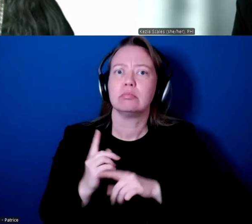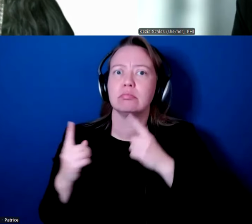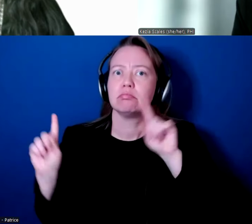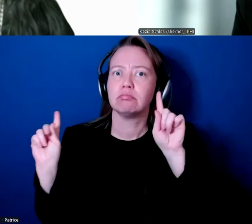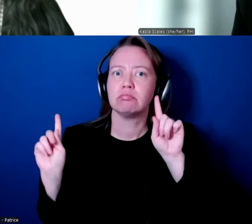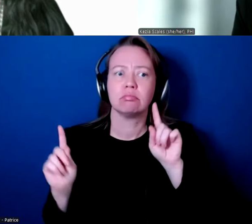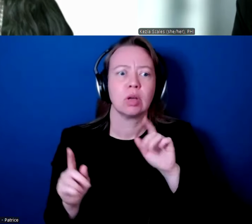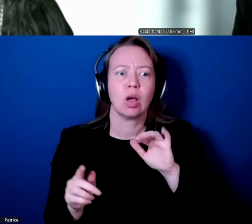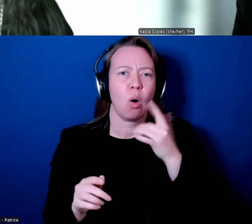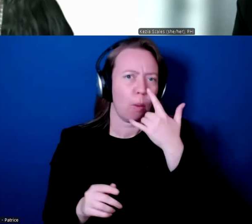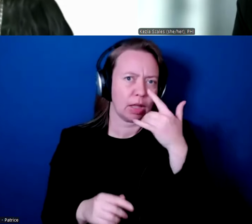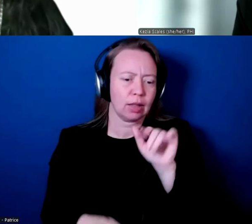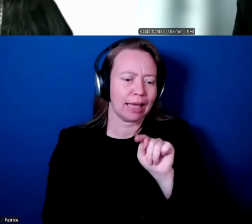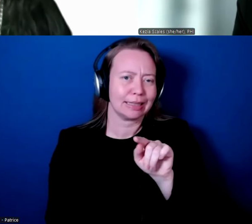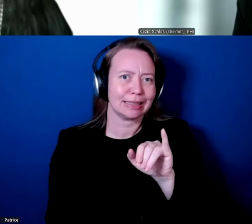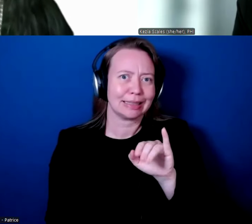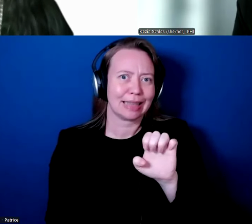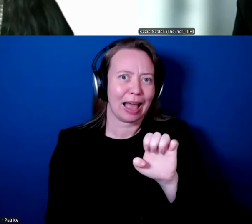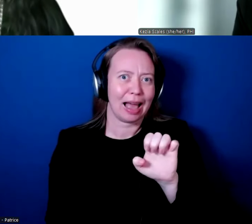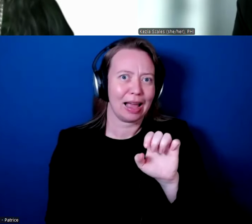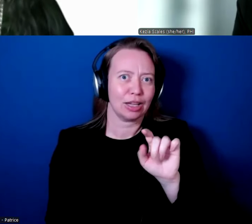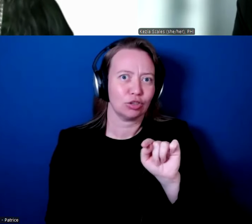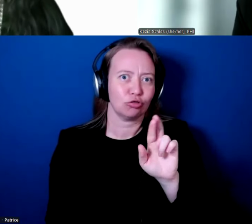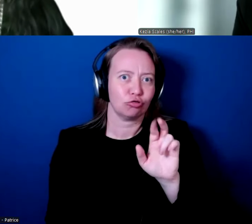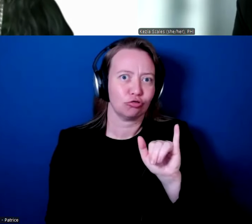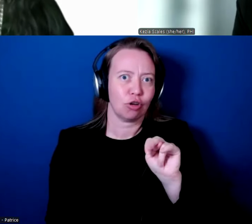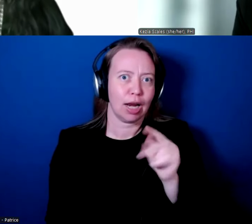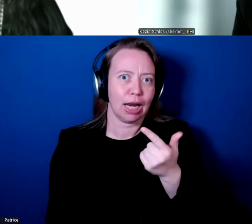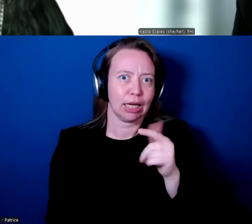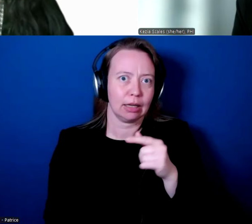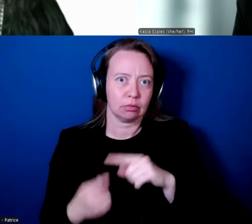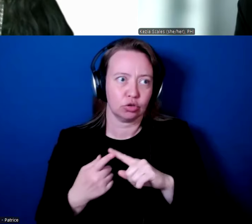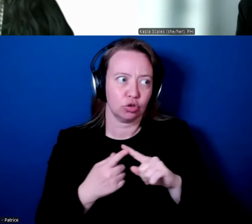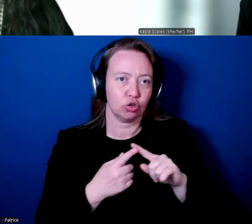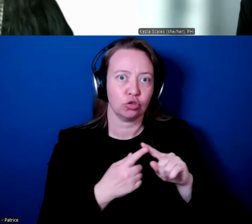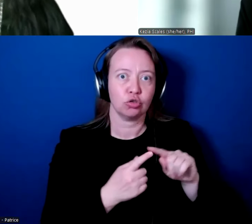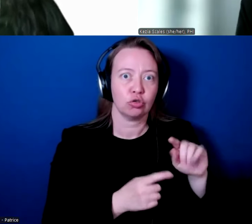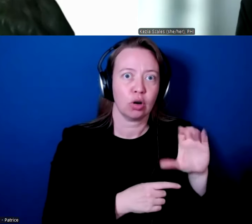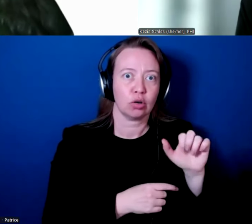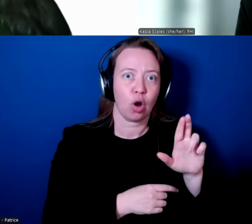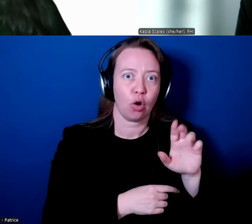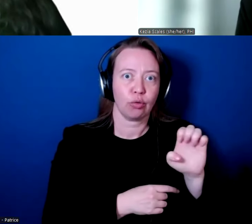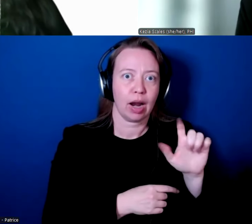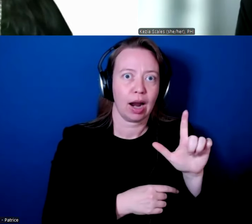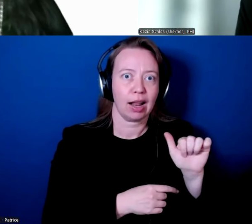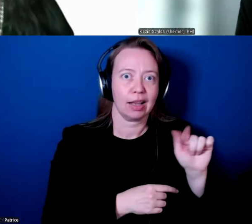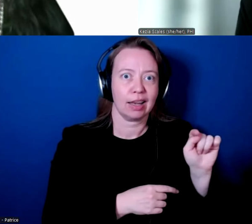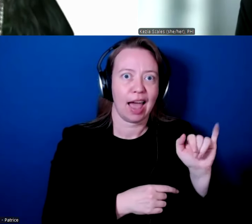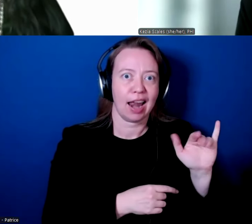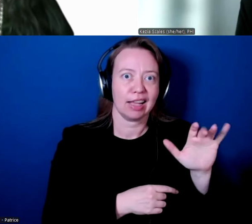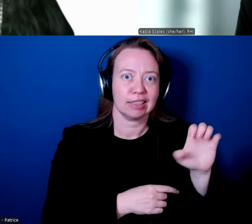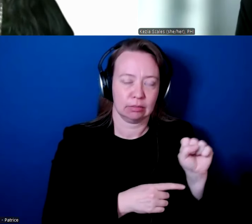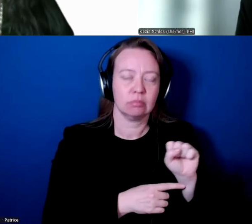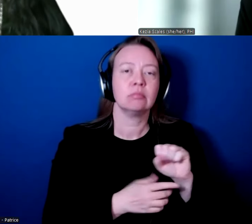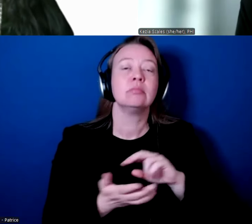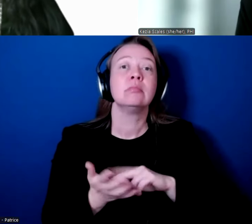to career lattices? Well, the program could start with a foundational training level that, for example, all home